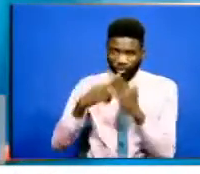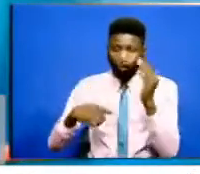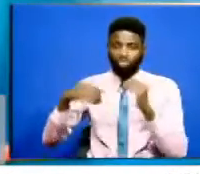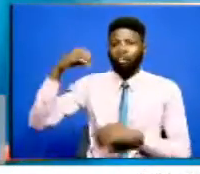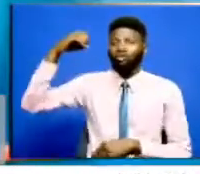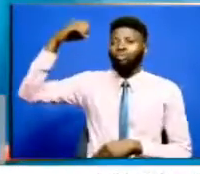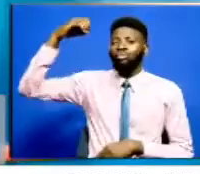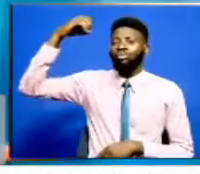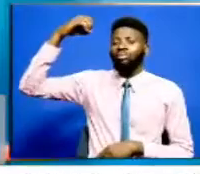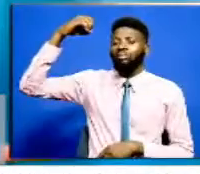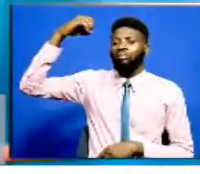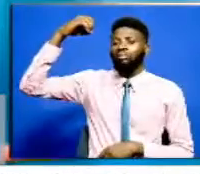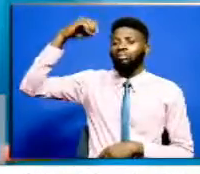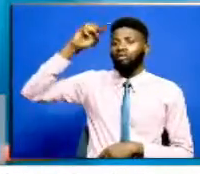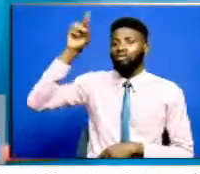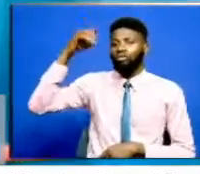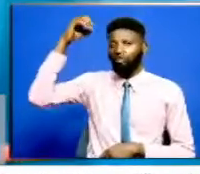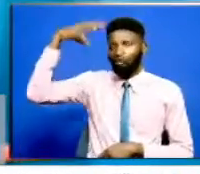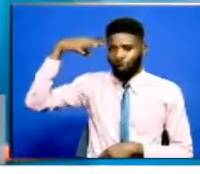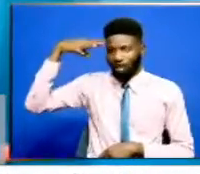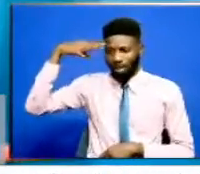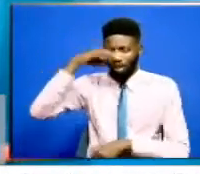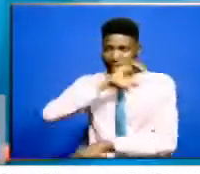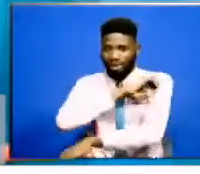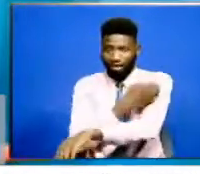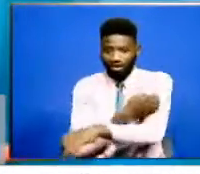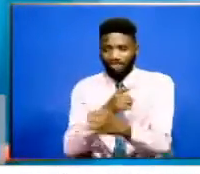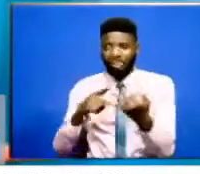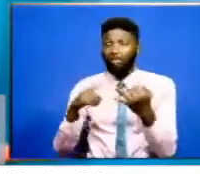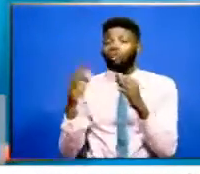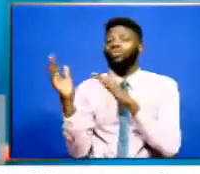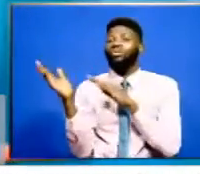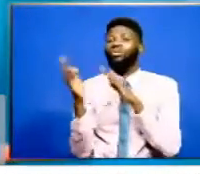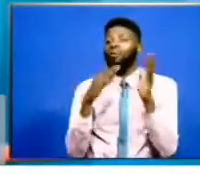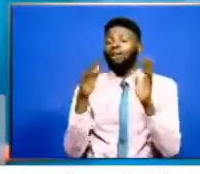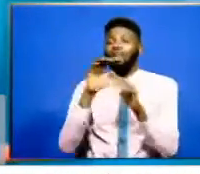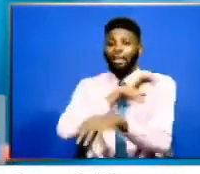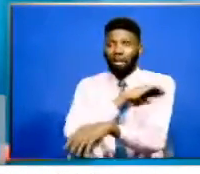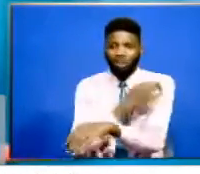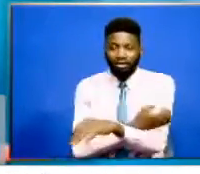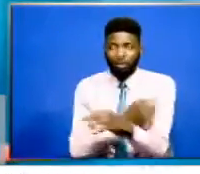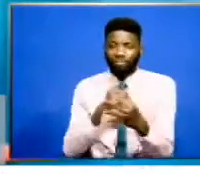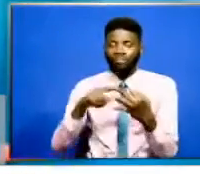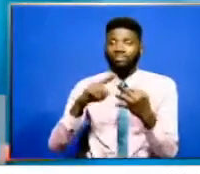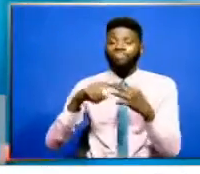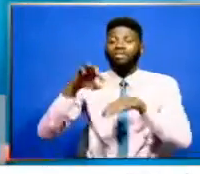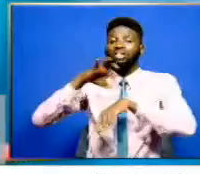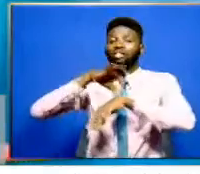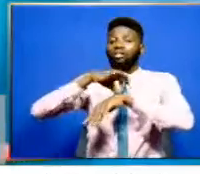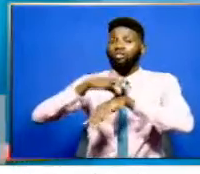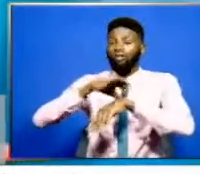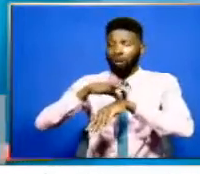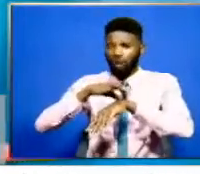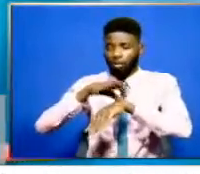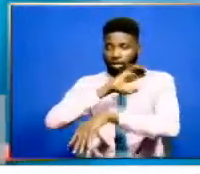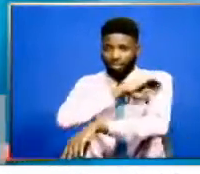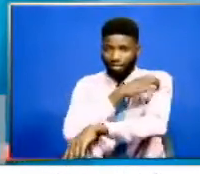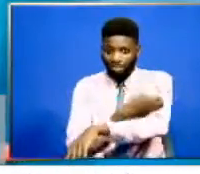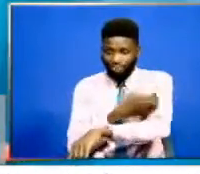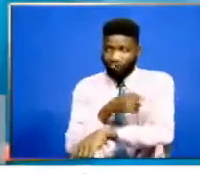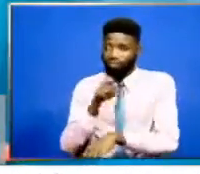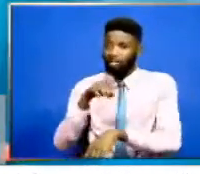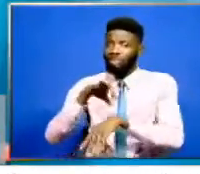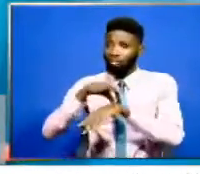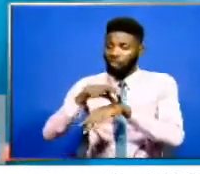energy, wind energy, geothermal, and as I said, Kenya is taking the lead